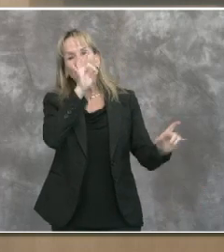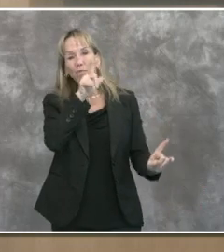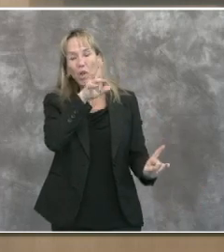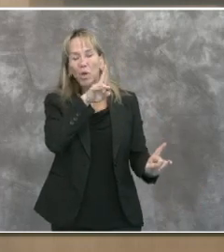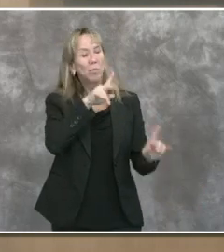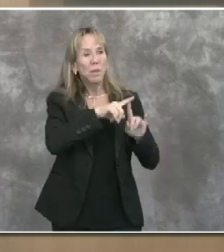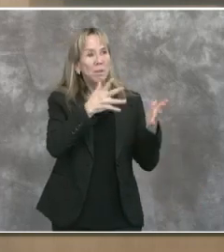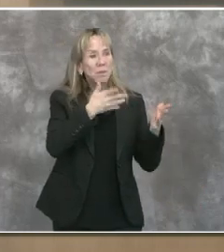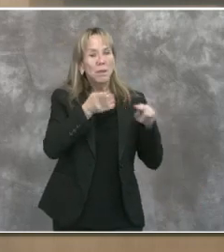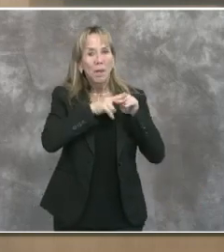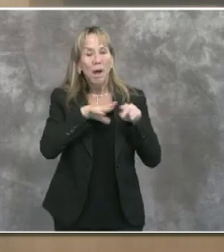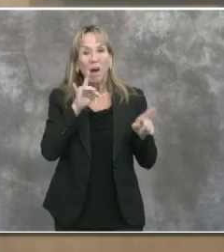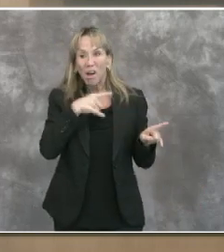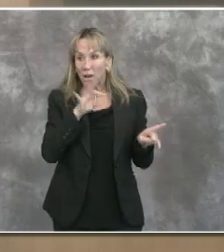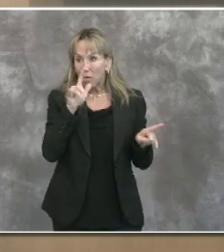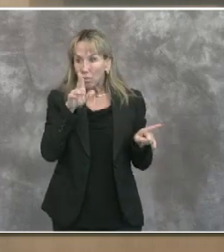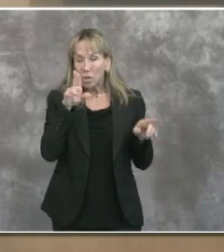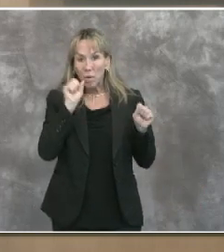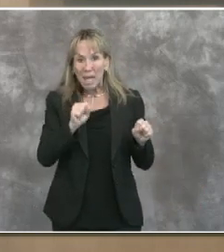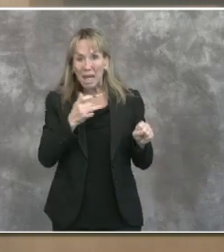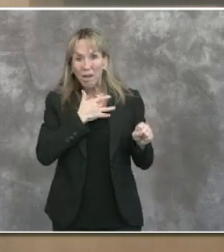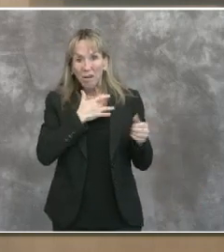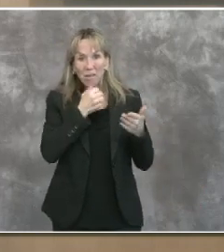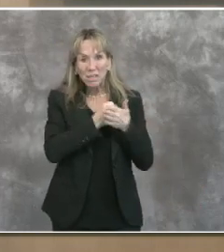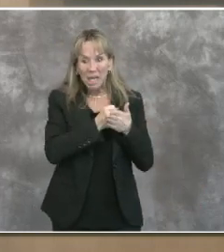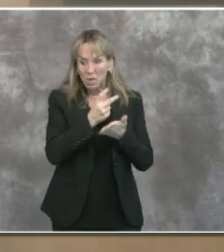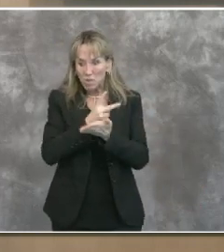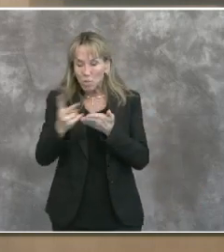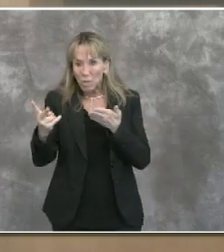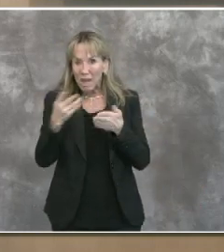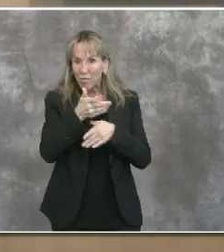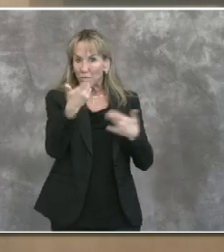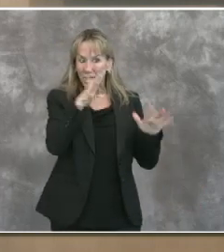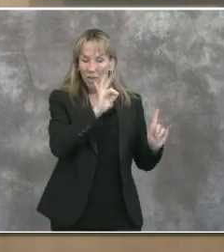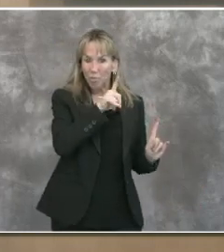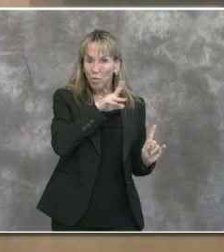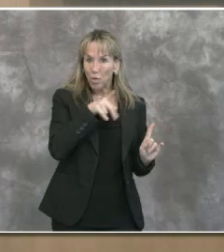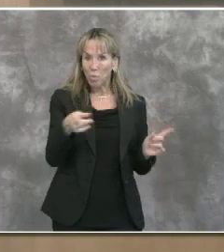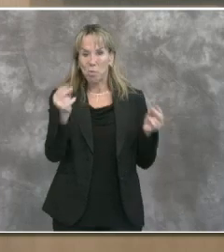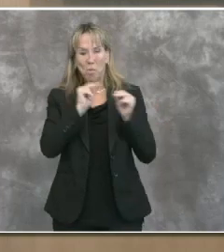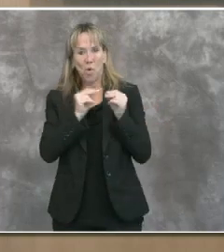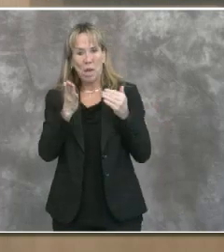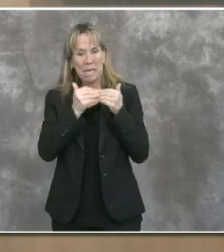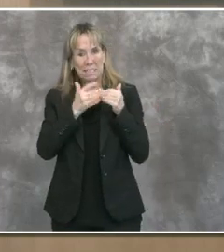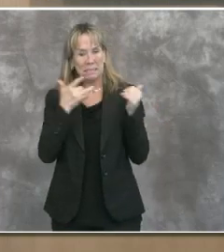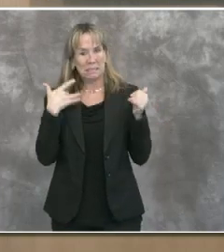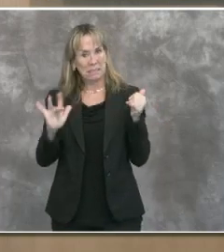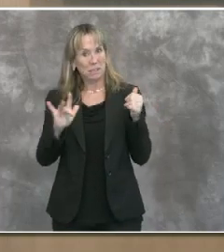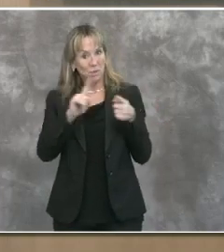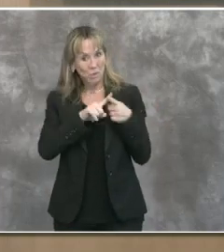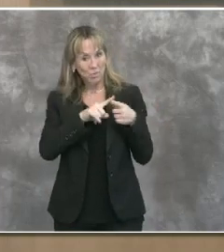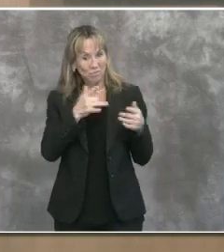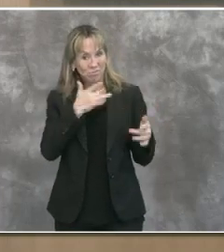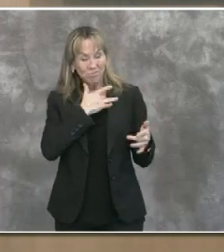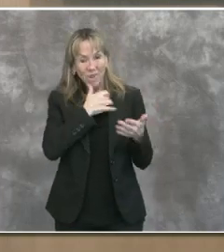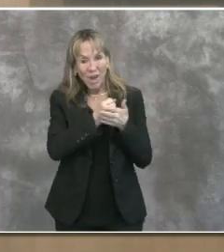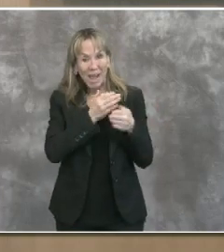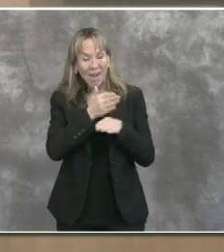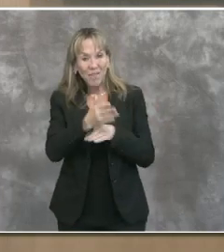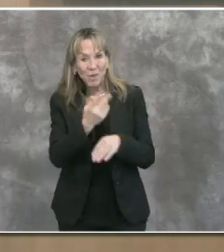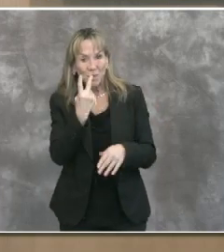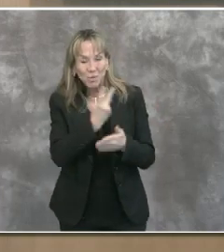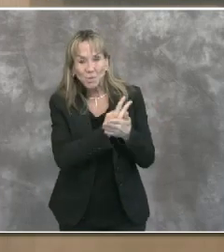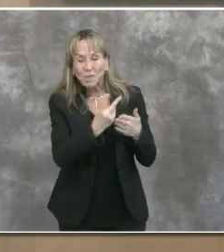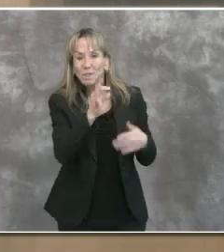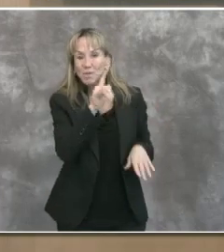increases your risk for heart attacks for up to 2 weeks after you've had influenza. And some of those cases that had been formerly classified